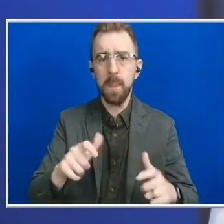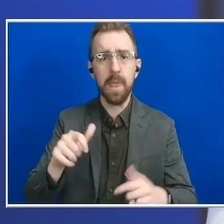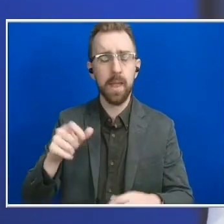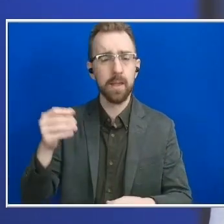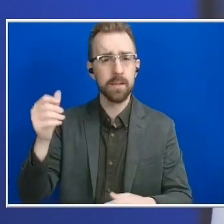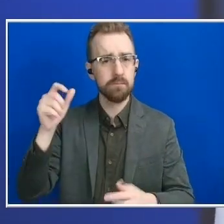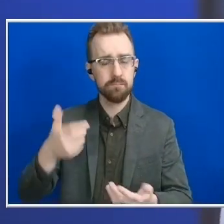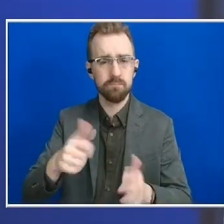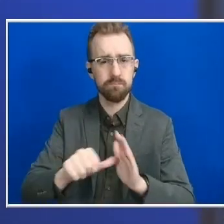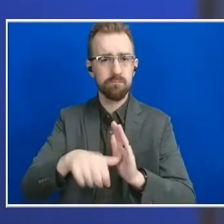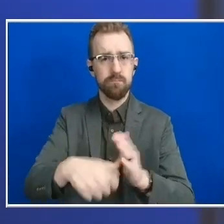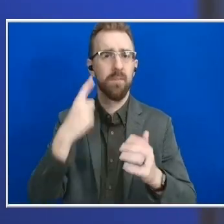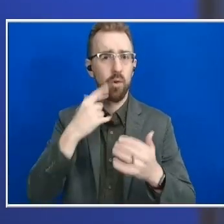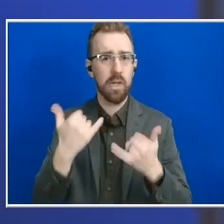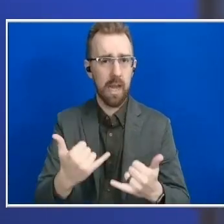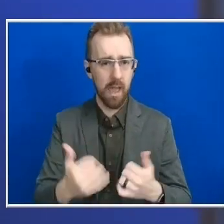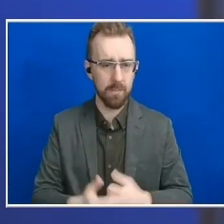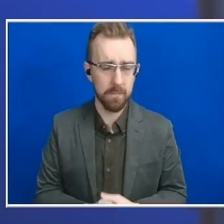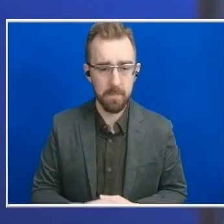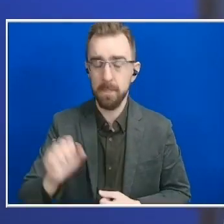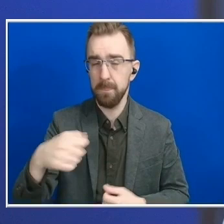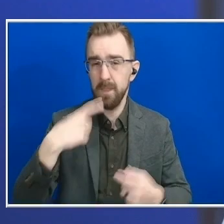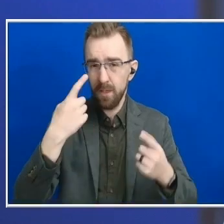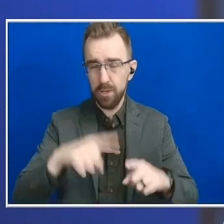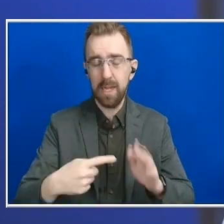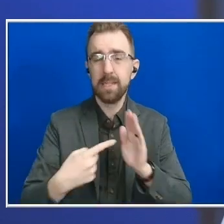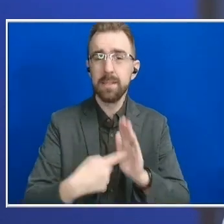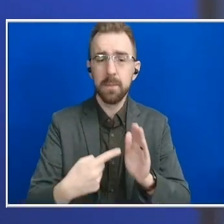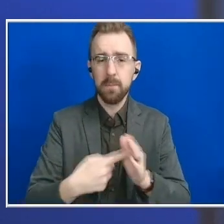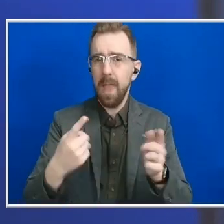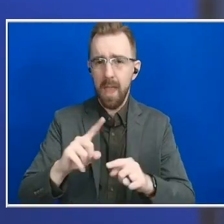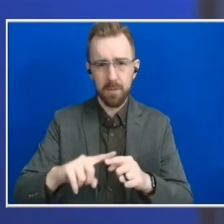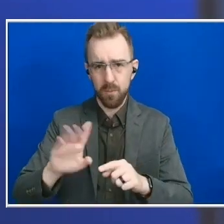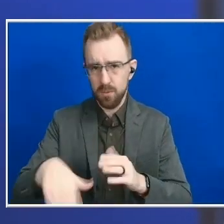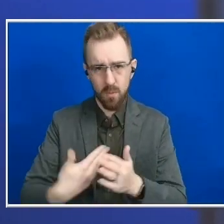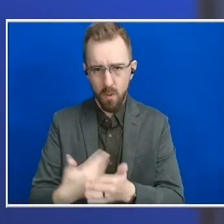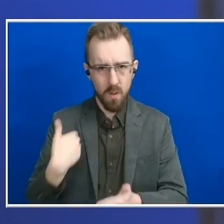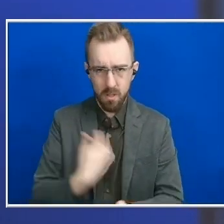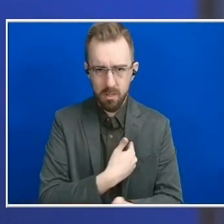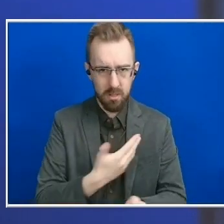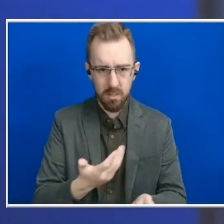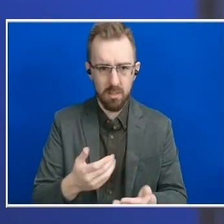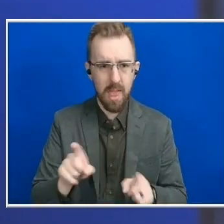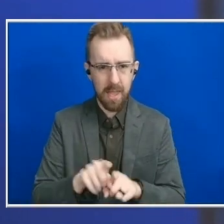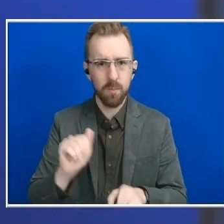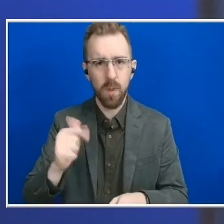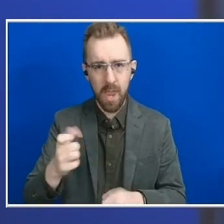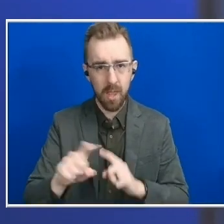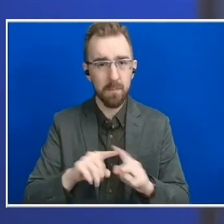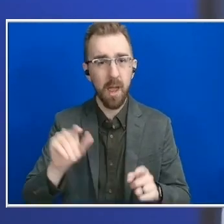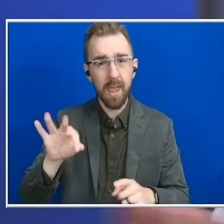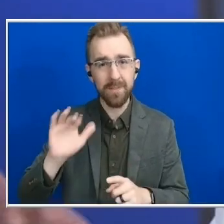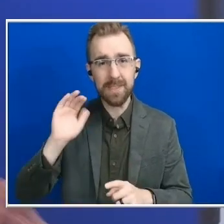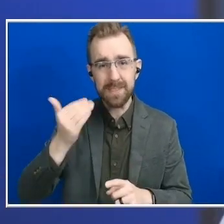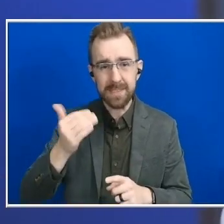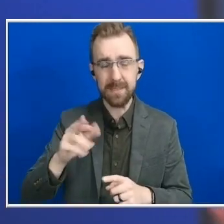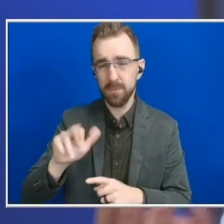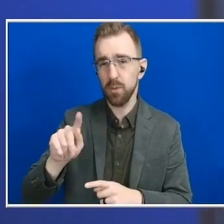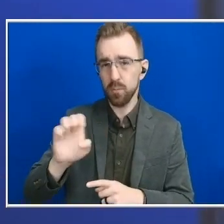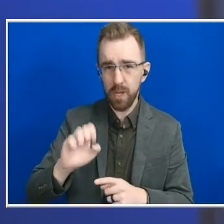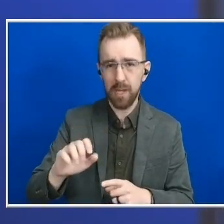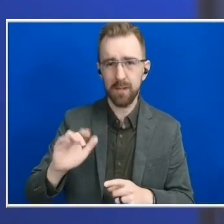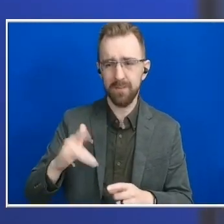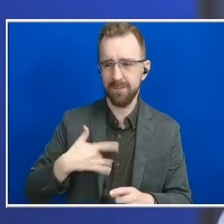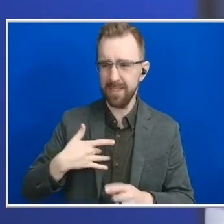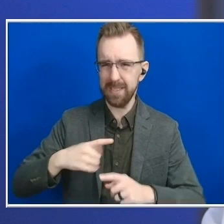agree. These symptoms happen to all of us as we age. But if it seems like it's happening at a rate that you think is different than